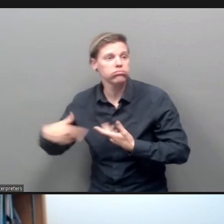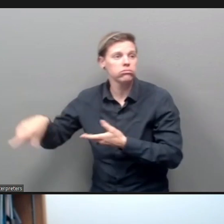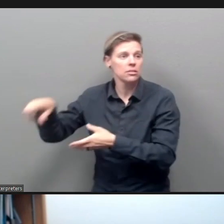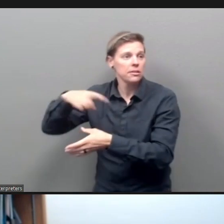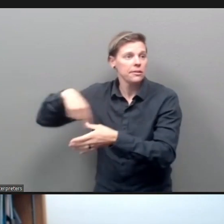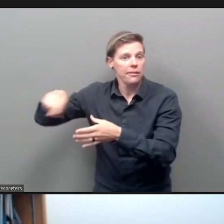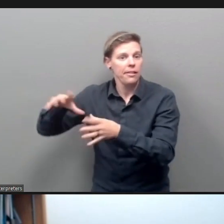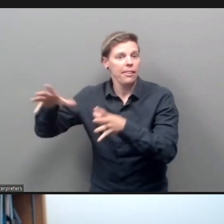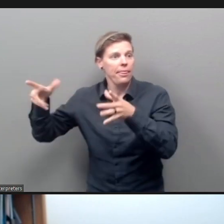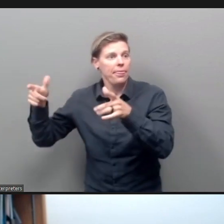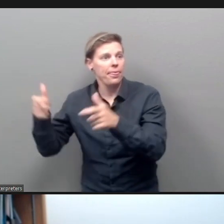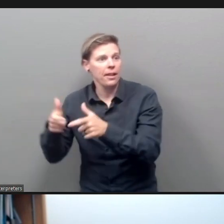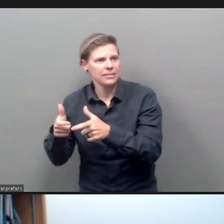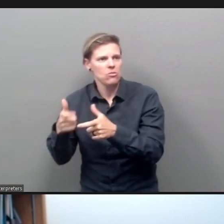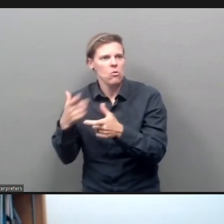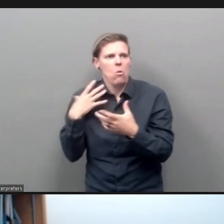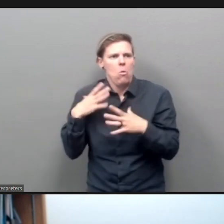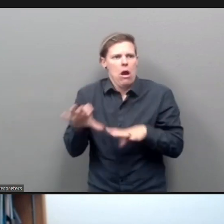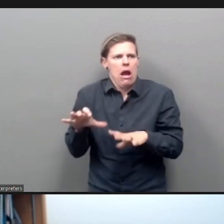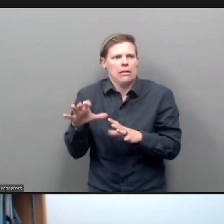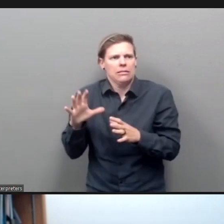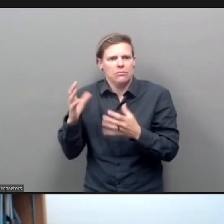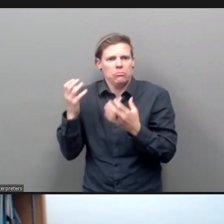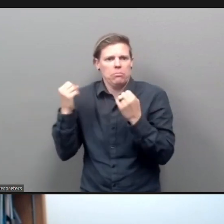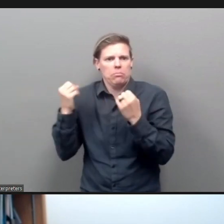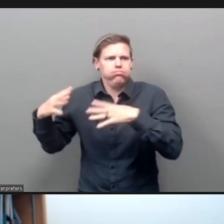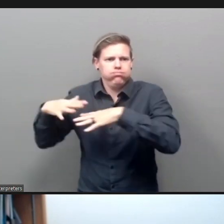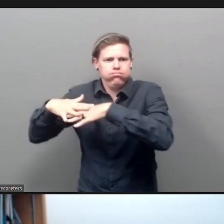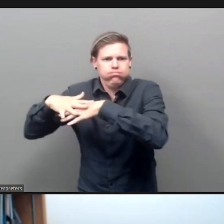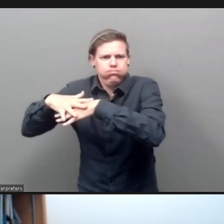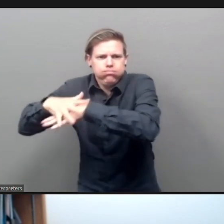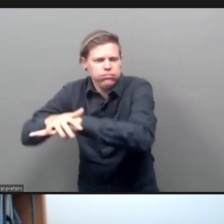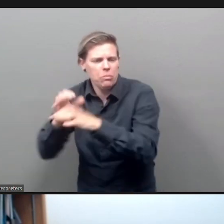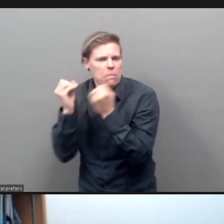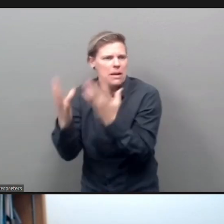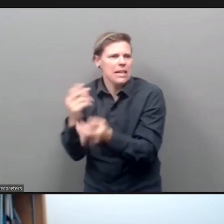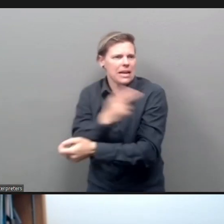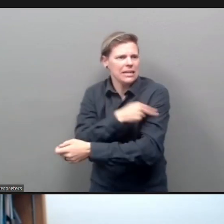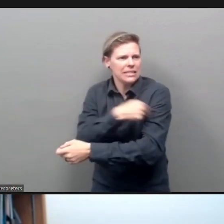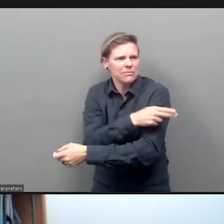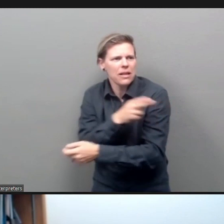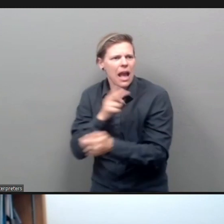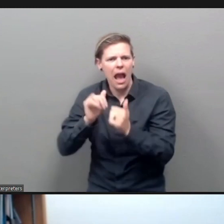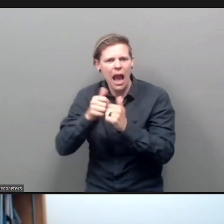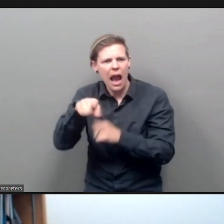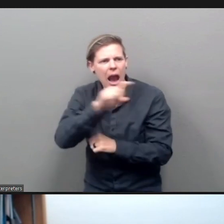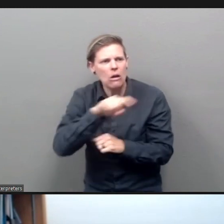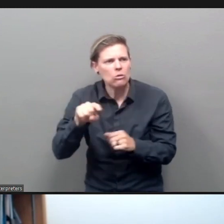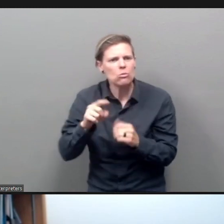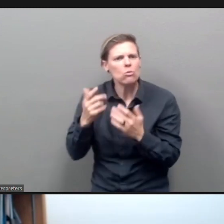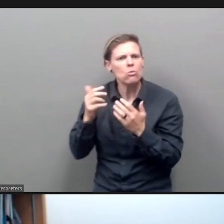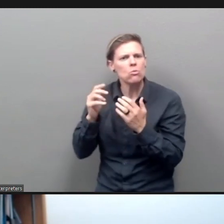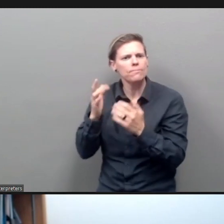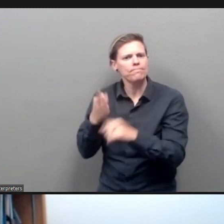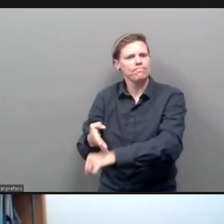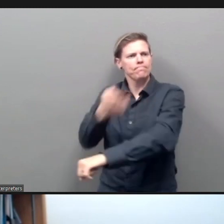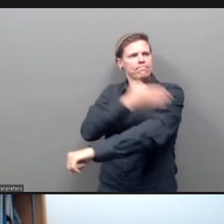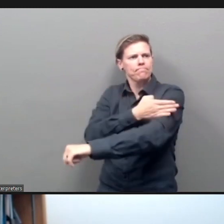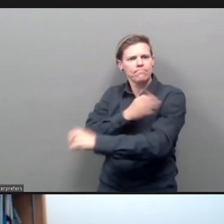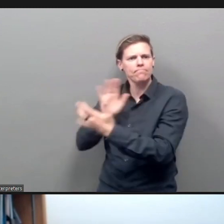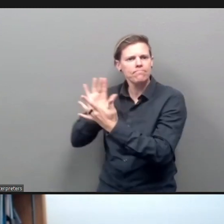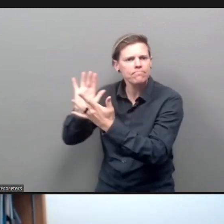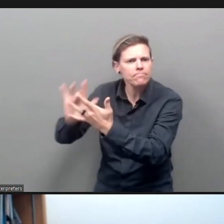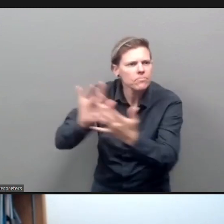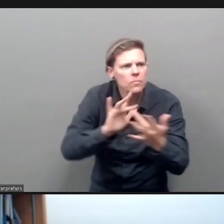spaces, but is there discussion about different strategies for outreach and countering some of the misinformation that continues